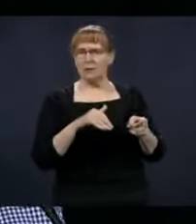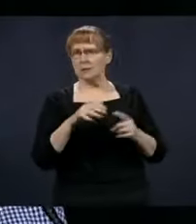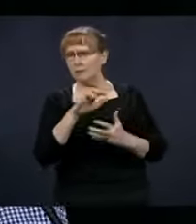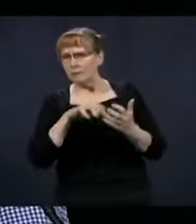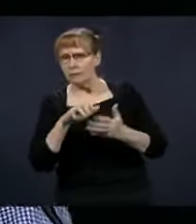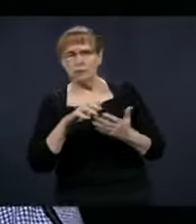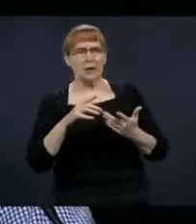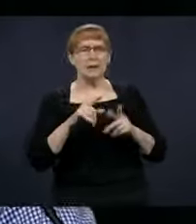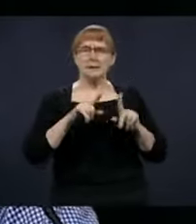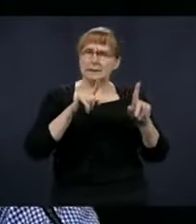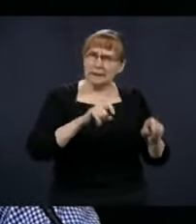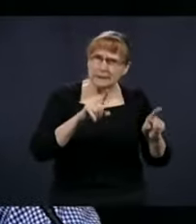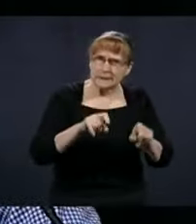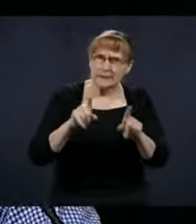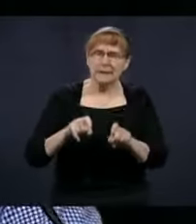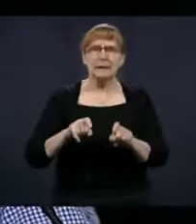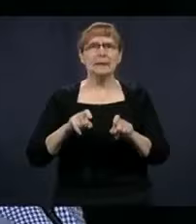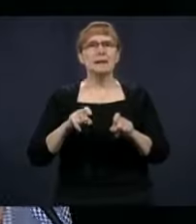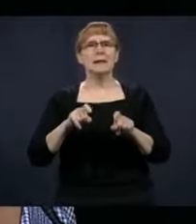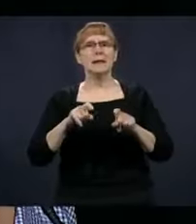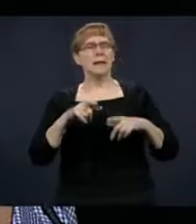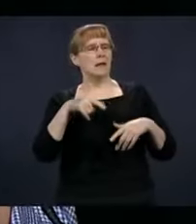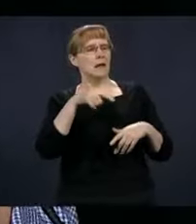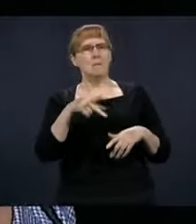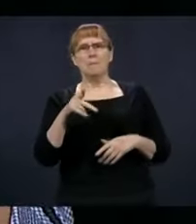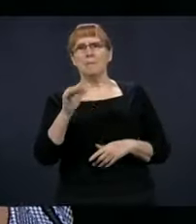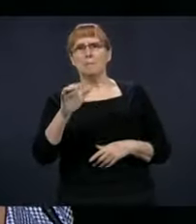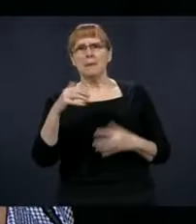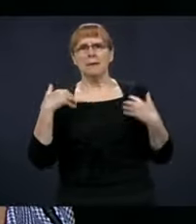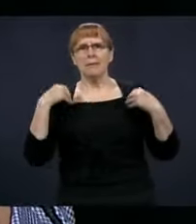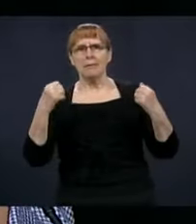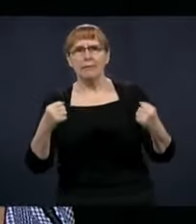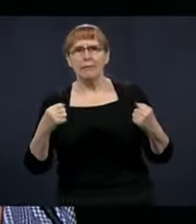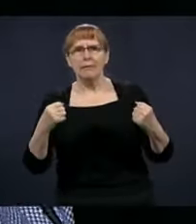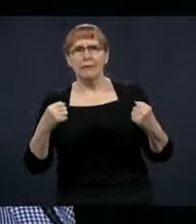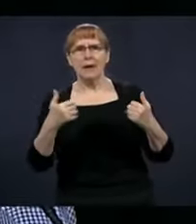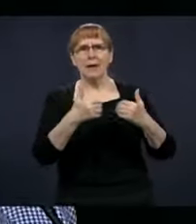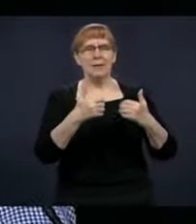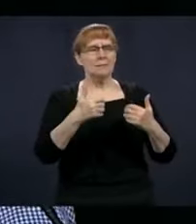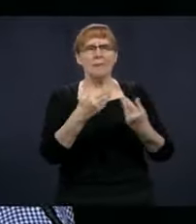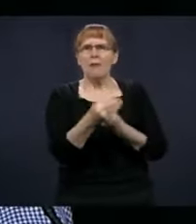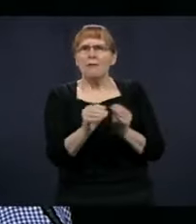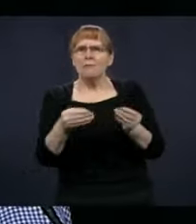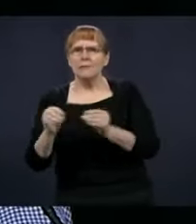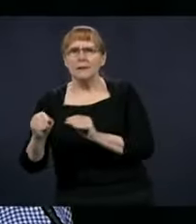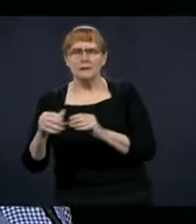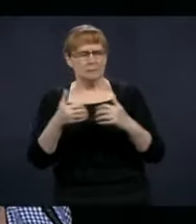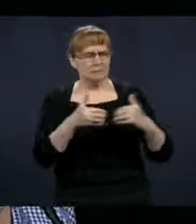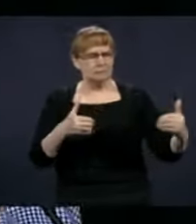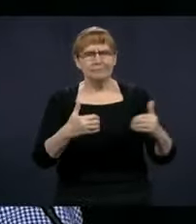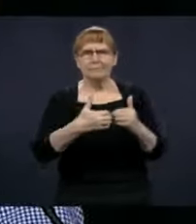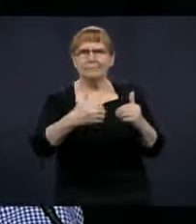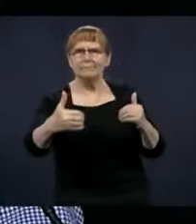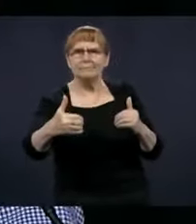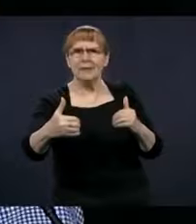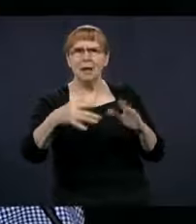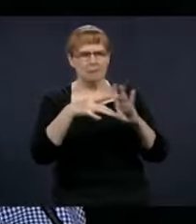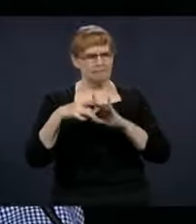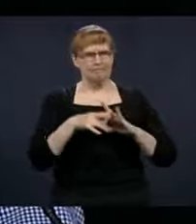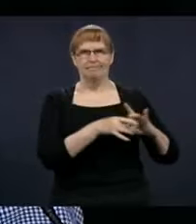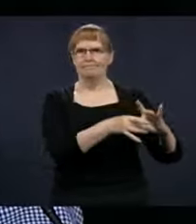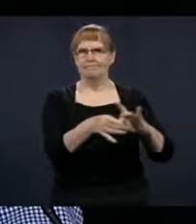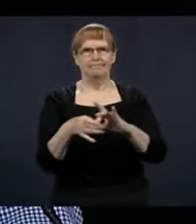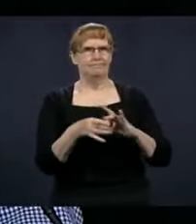different areas in the public health, because there are people working in public health in the different organizations. There is